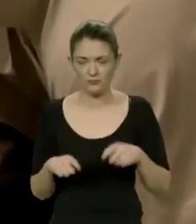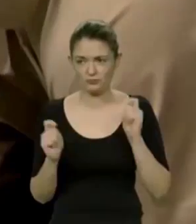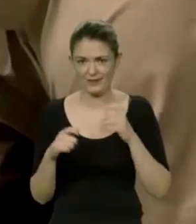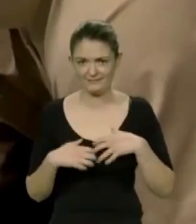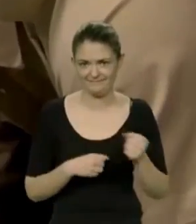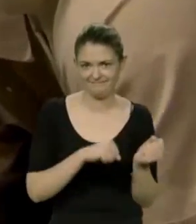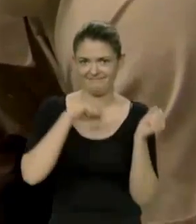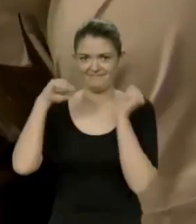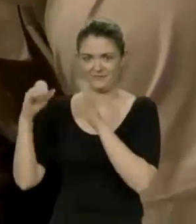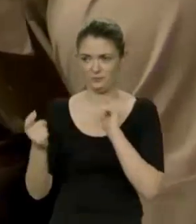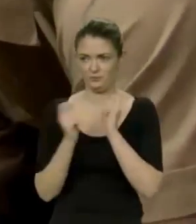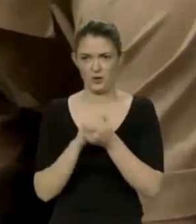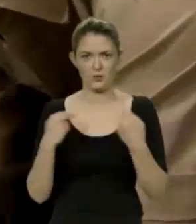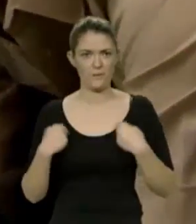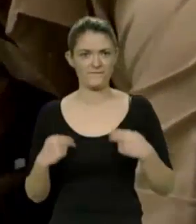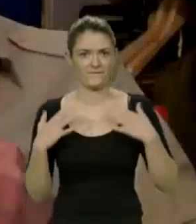uniforms.